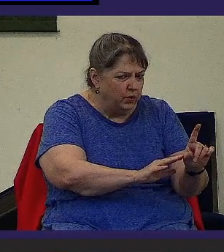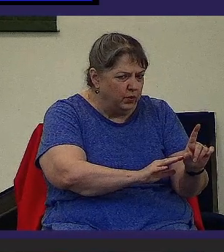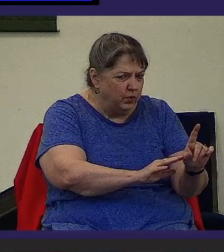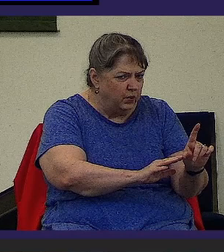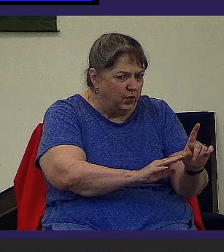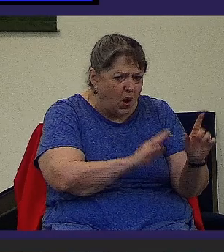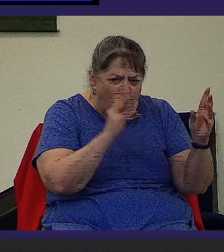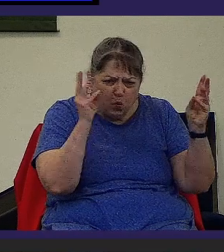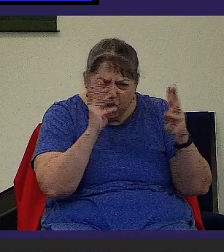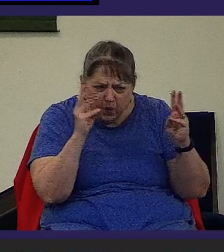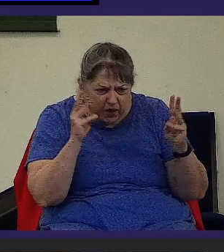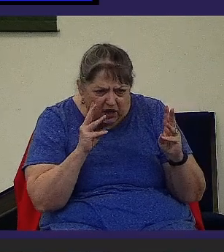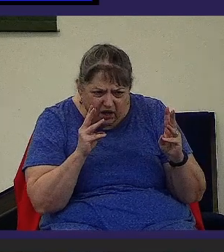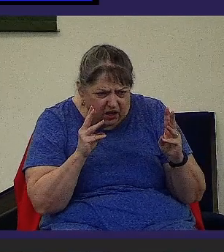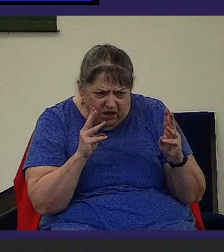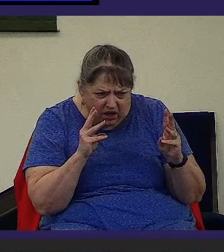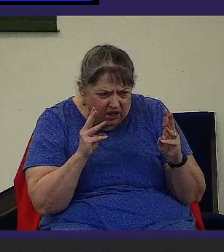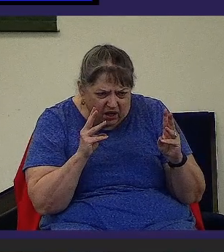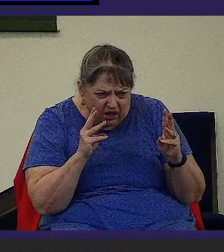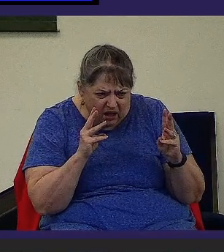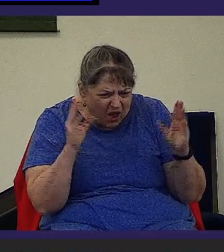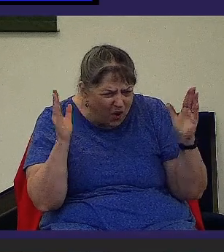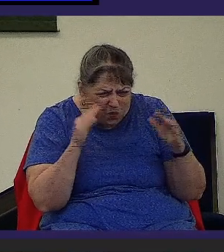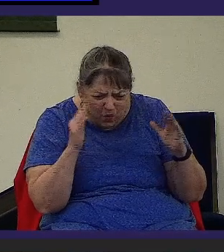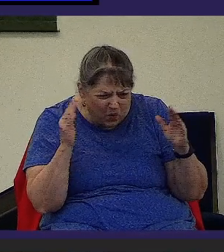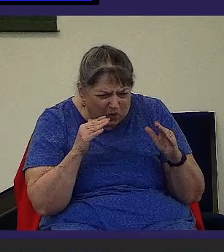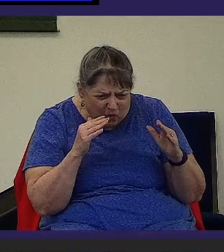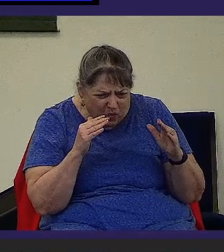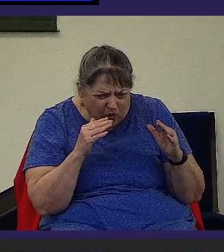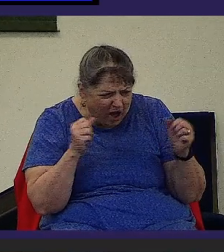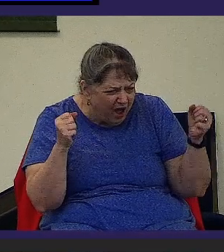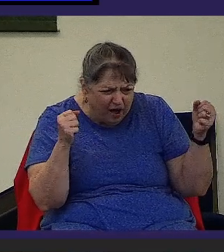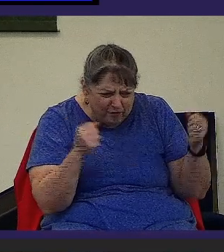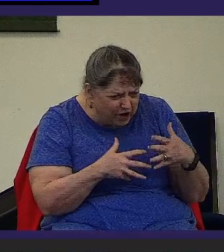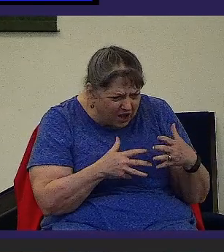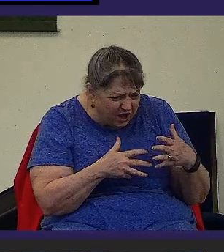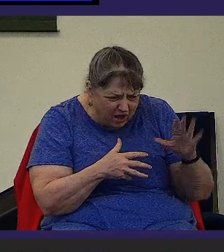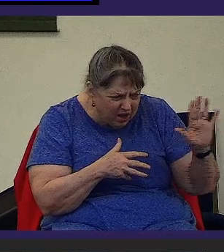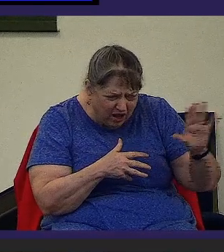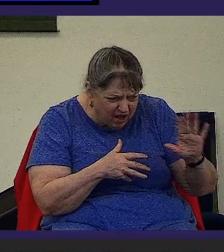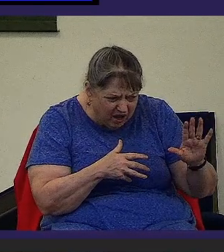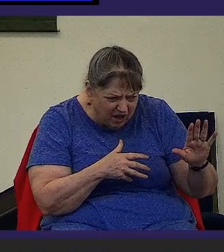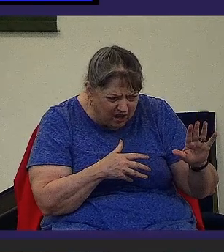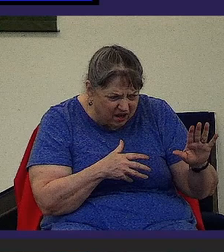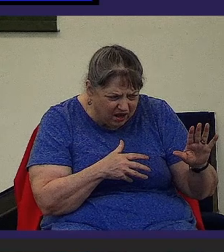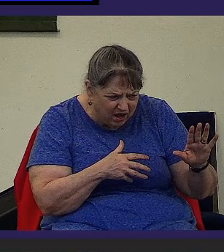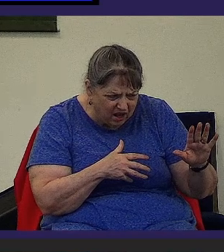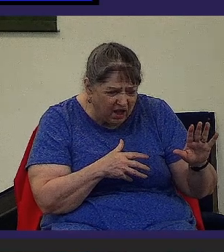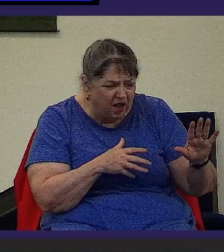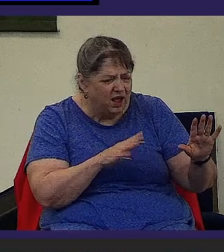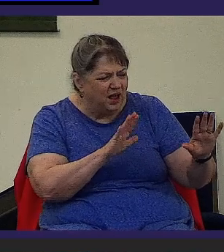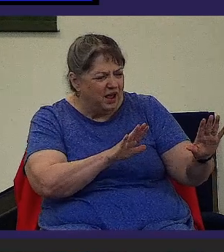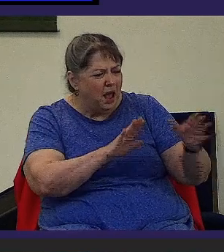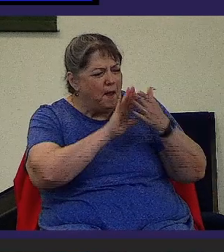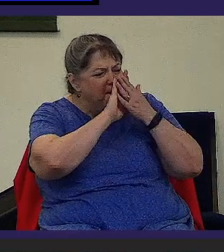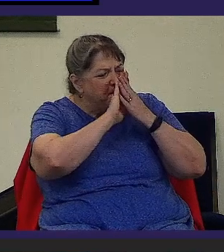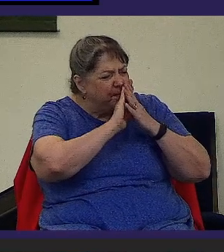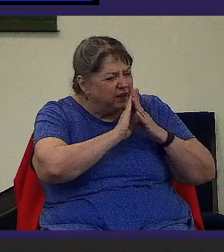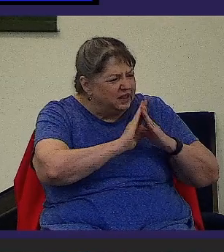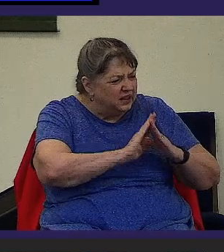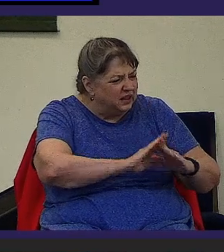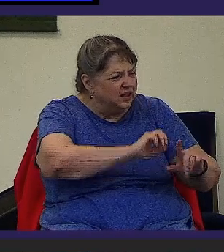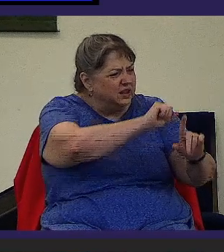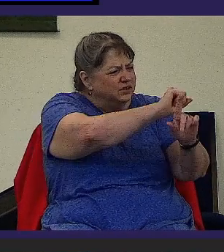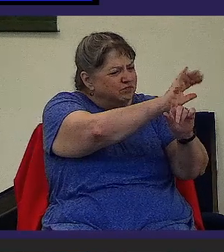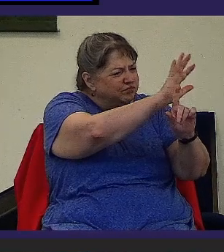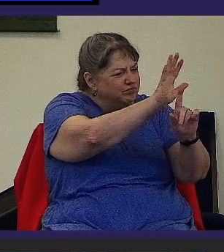peace he is referring to um to that peace that that comes as a result of his redemptive